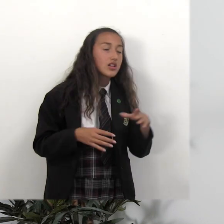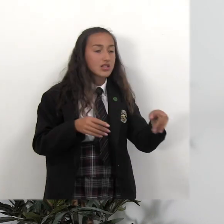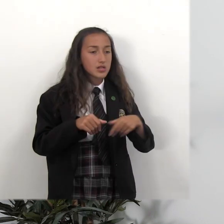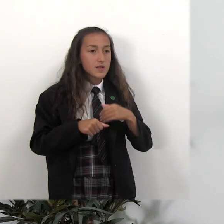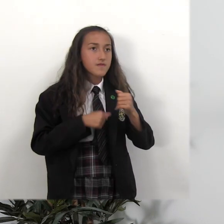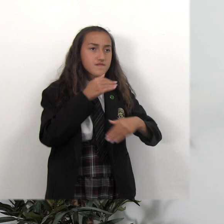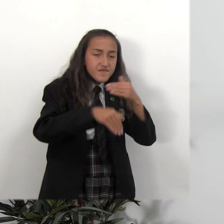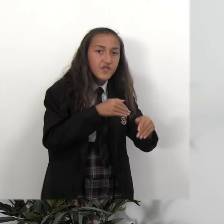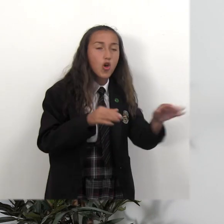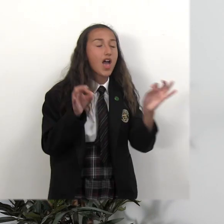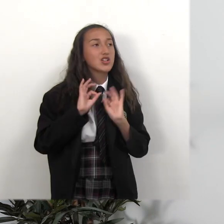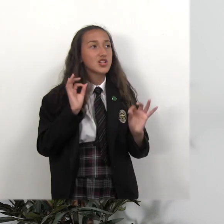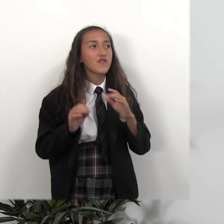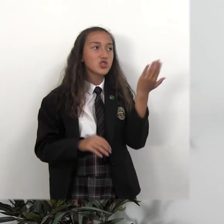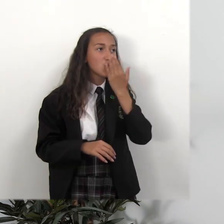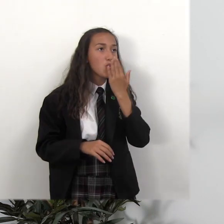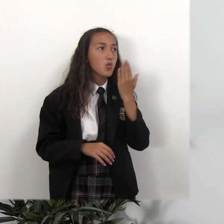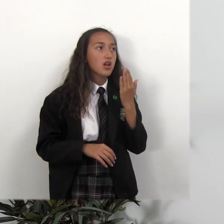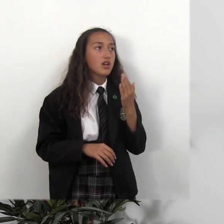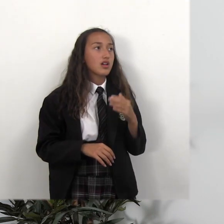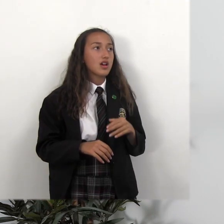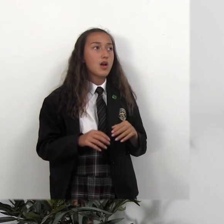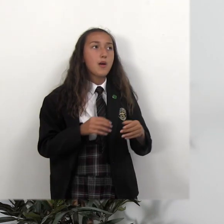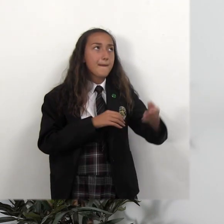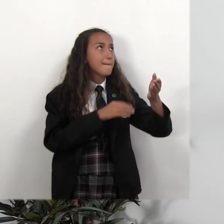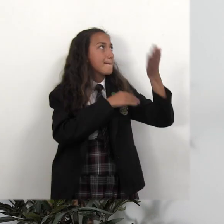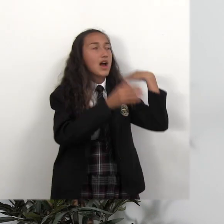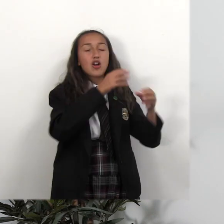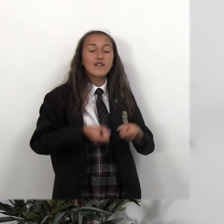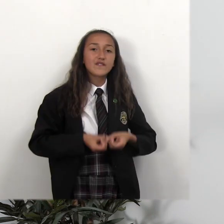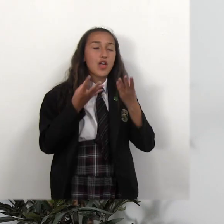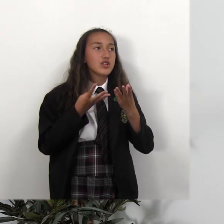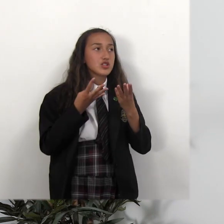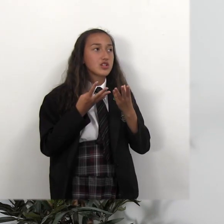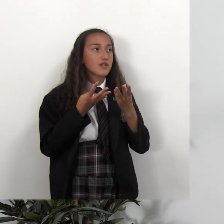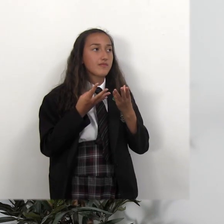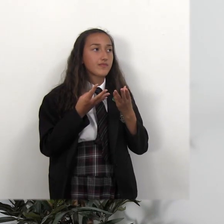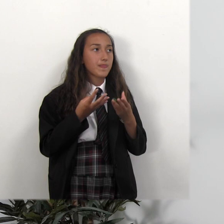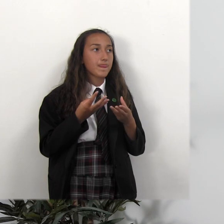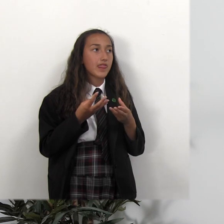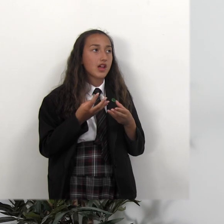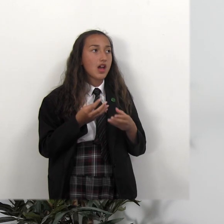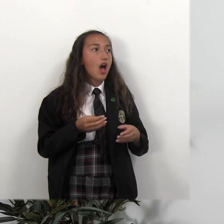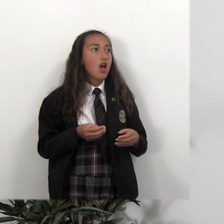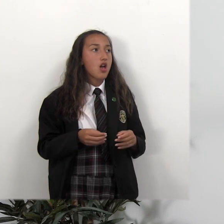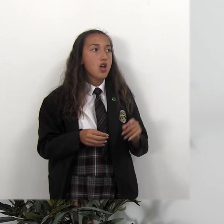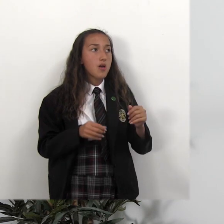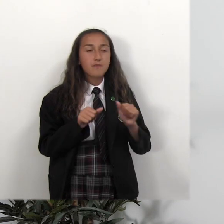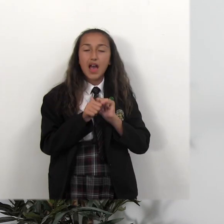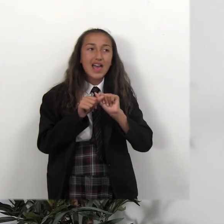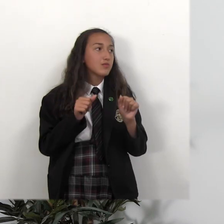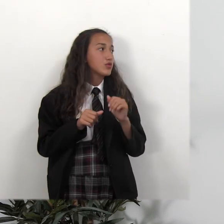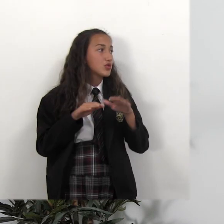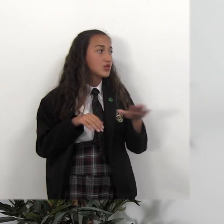best education where all our students, regardless of their background, can flourish. We are dedicated to stretching the most able students